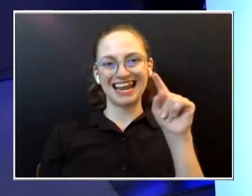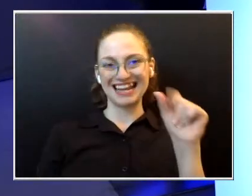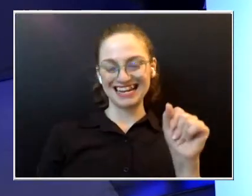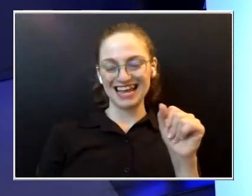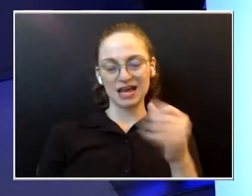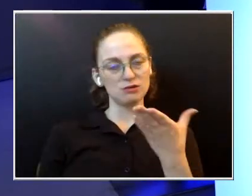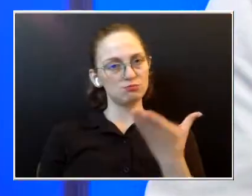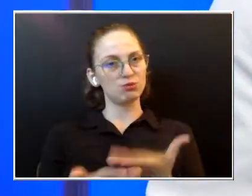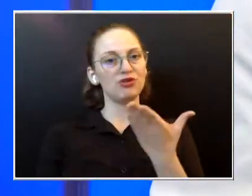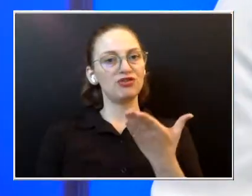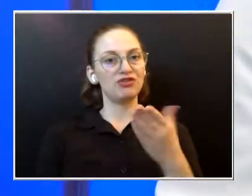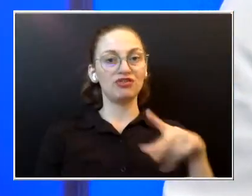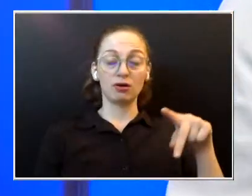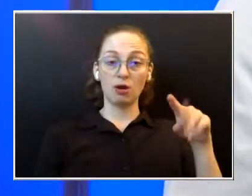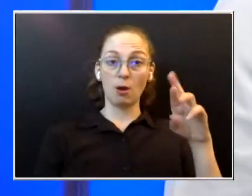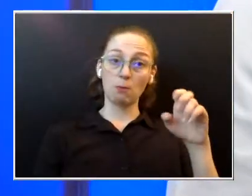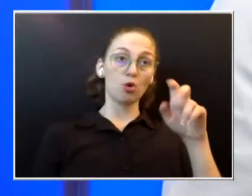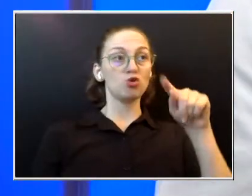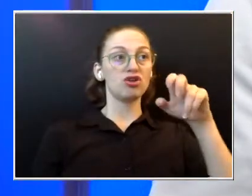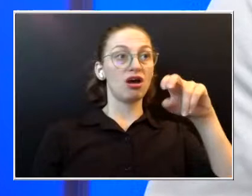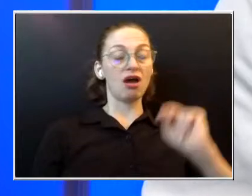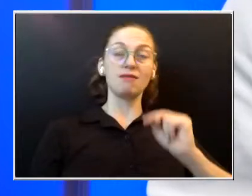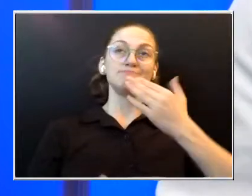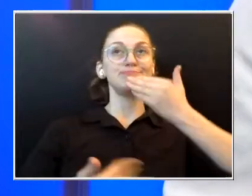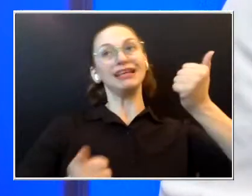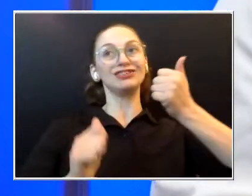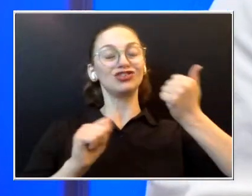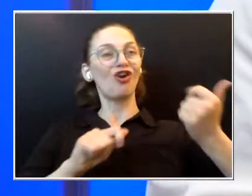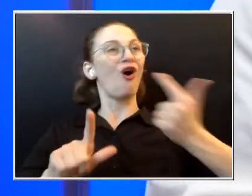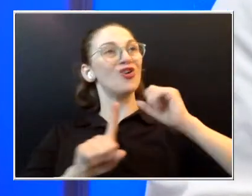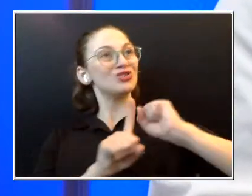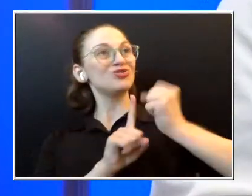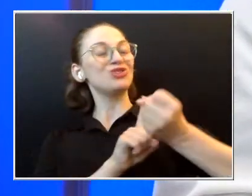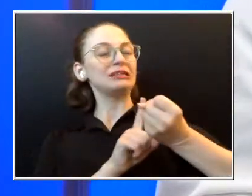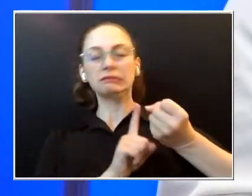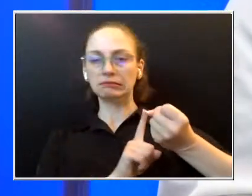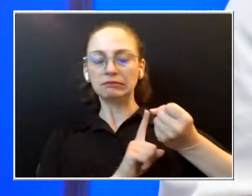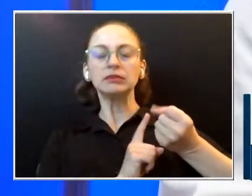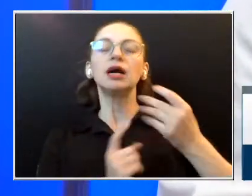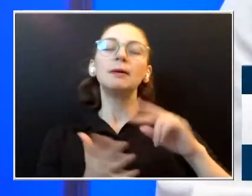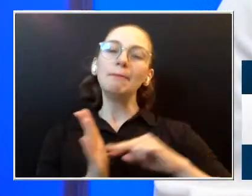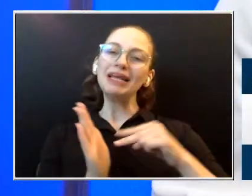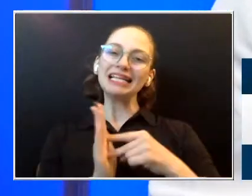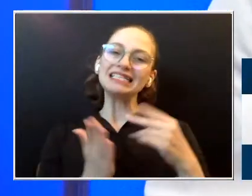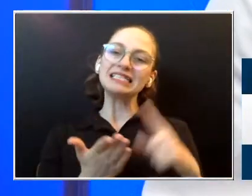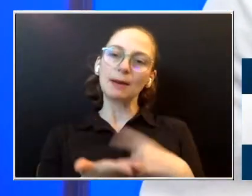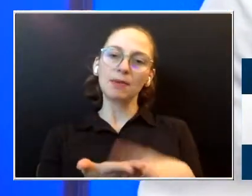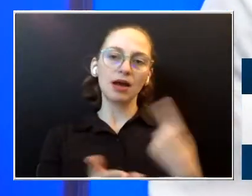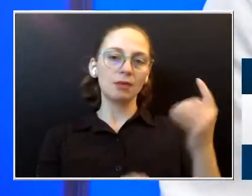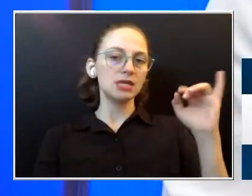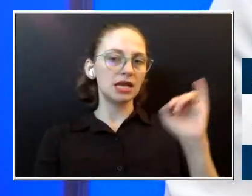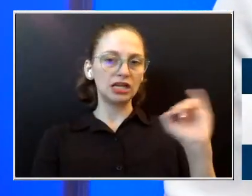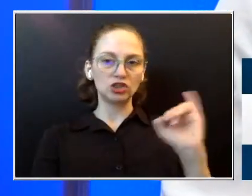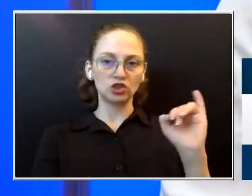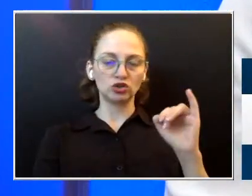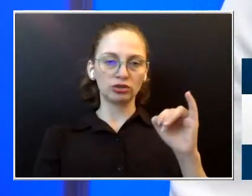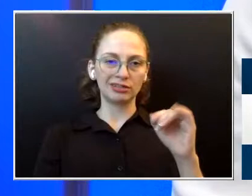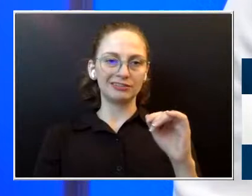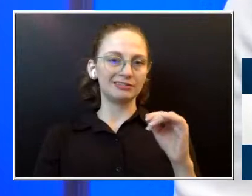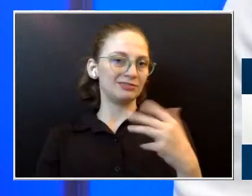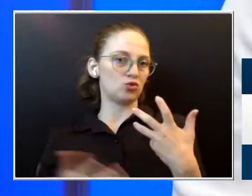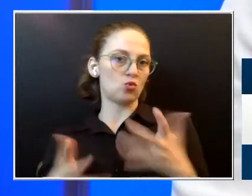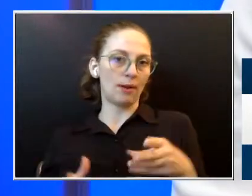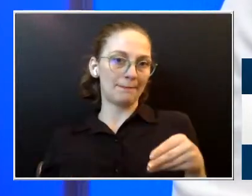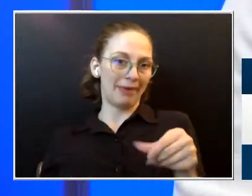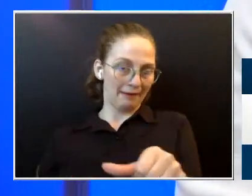insurance approval. It can limit the ability to offer this to certain patients. The other is that protons are a little more finicky